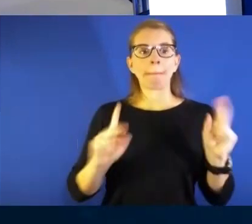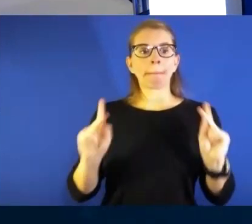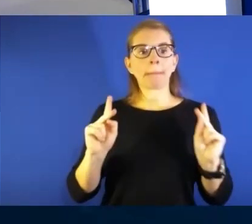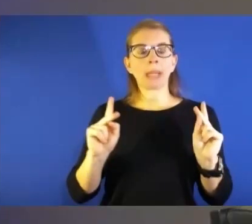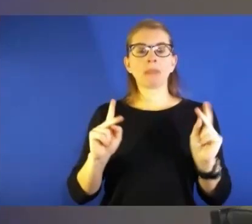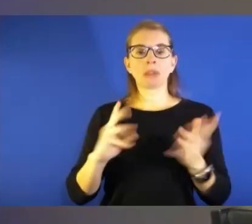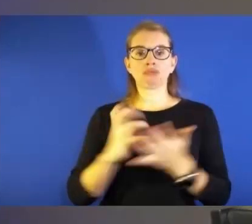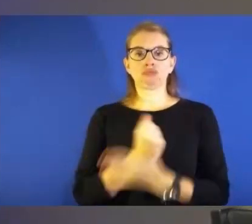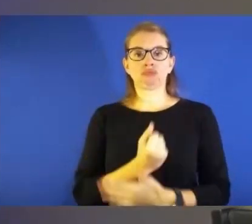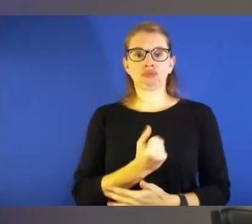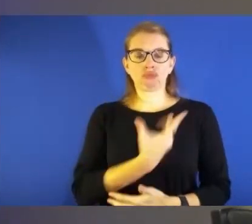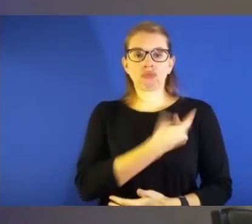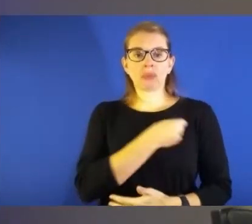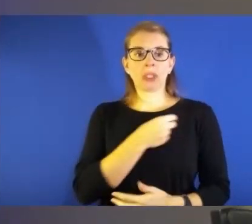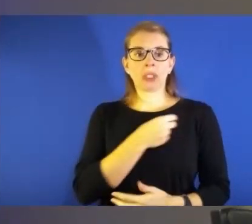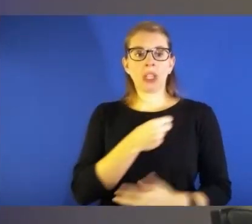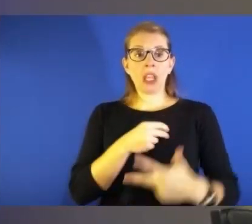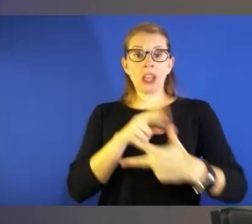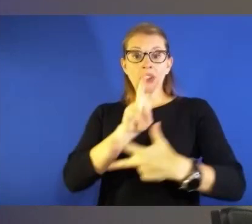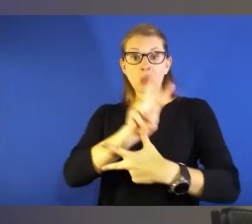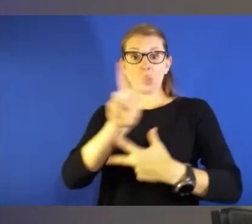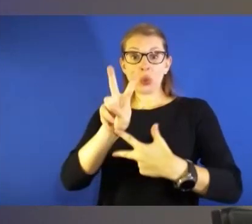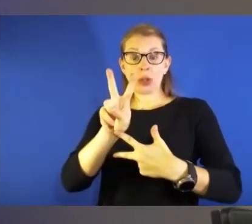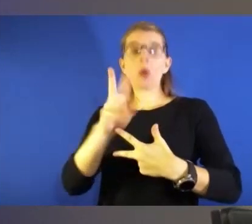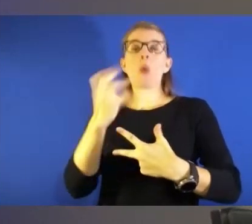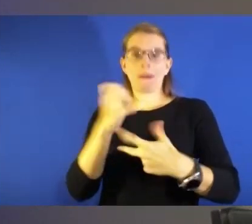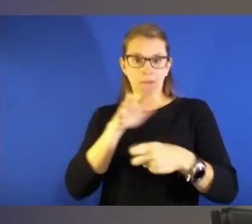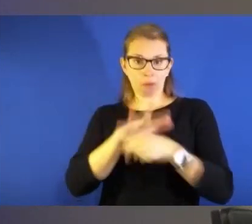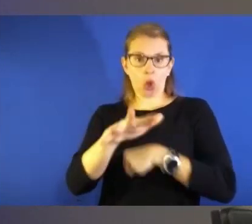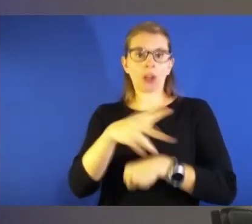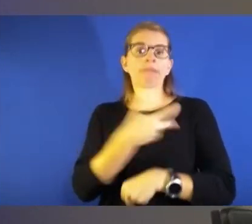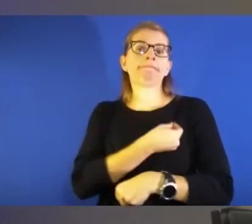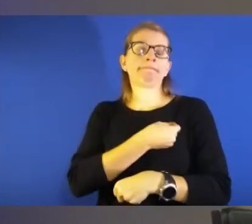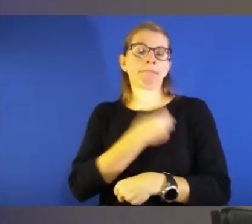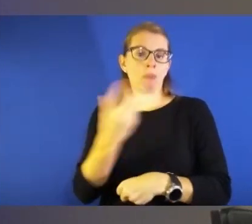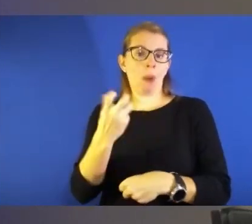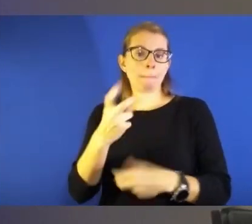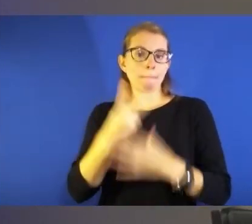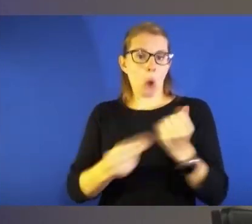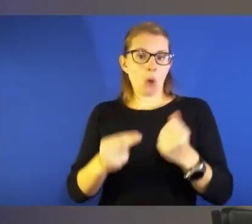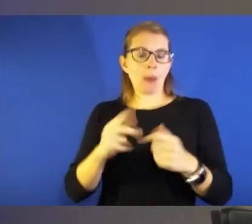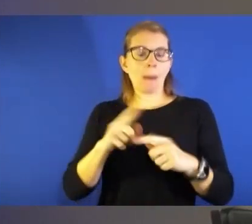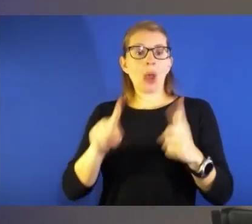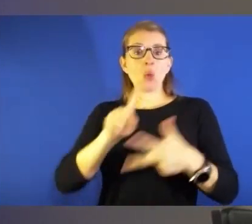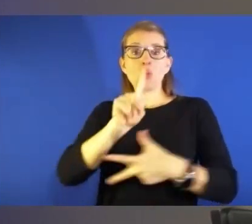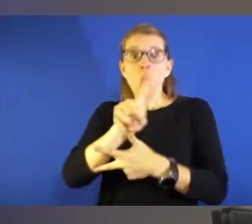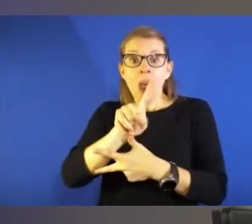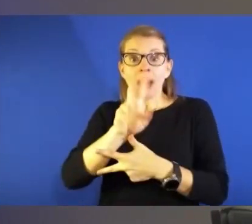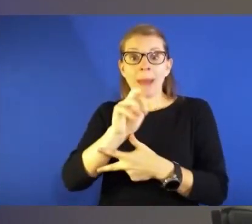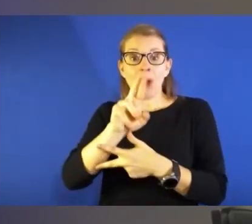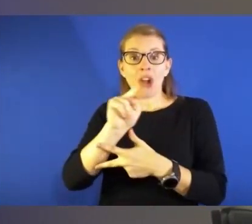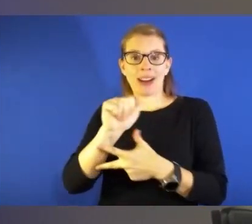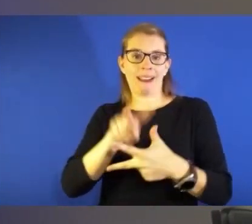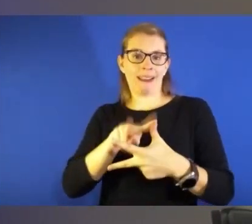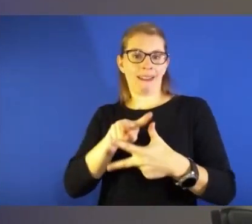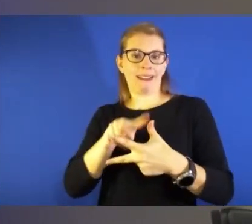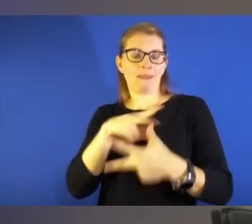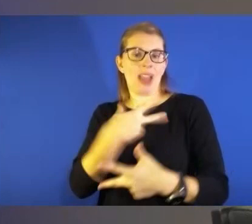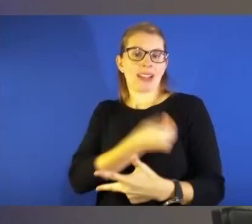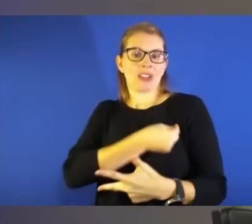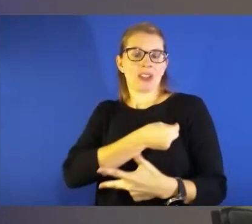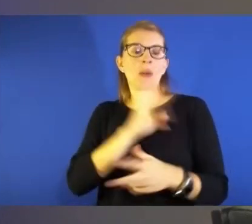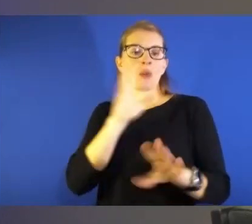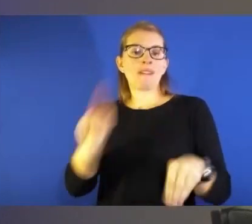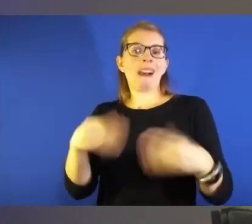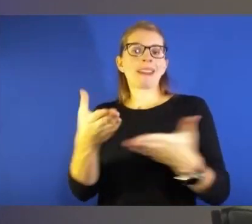they're part of a 2-dose series, we'd want them to get fully vaccinated, but even one mRNA vaccination provides some protection and is